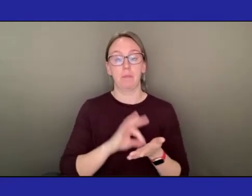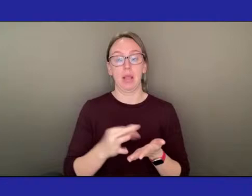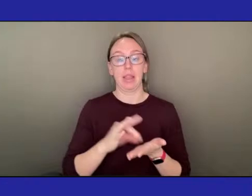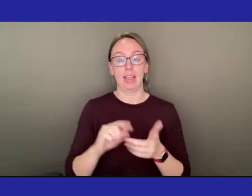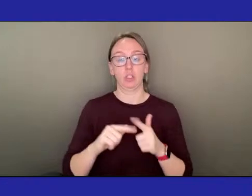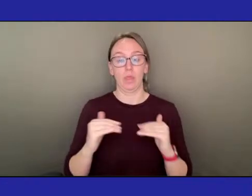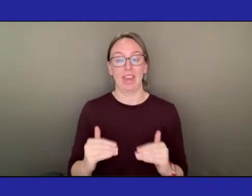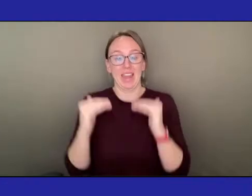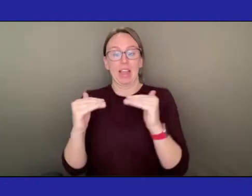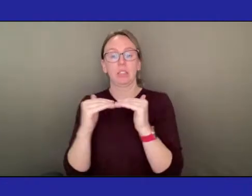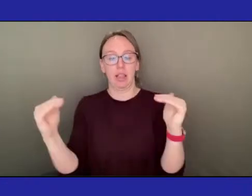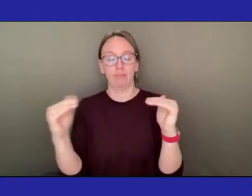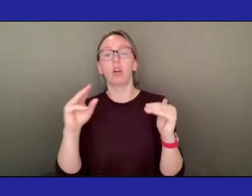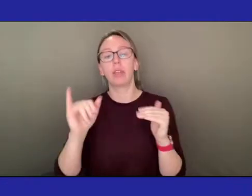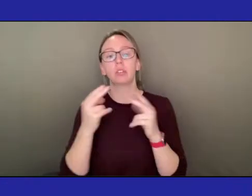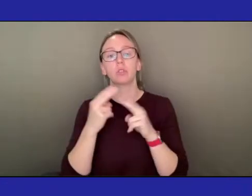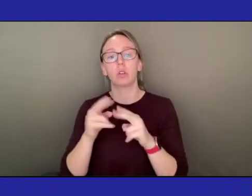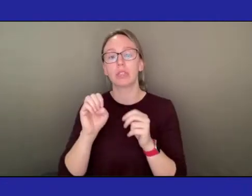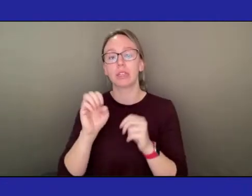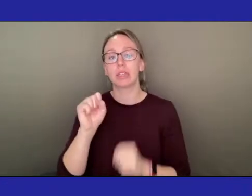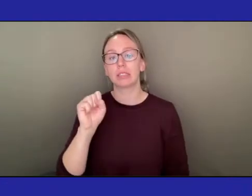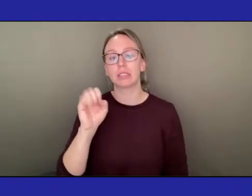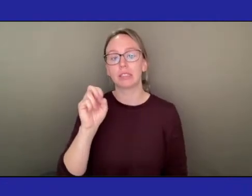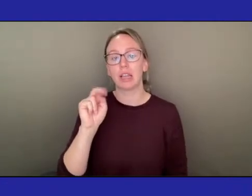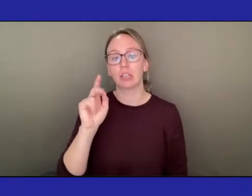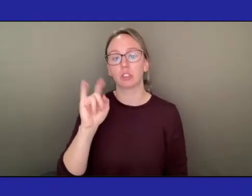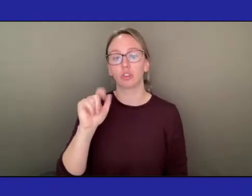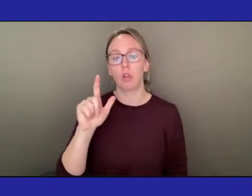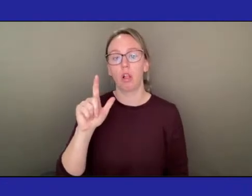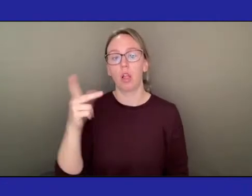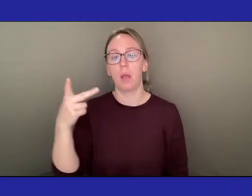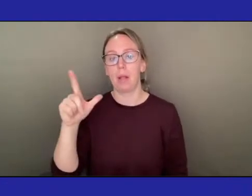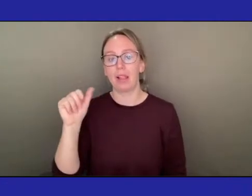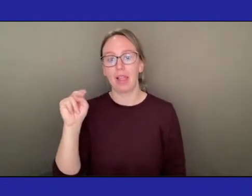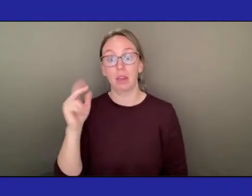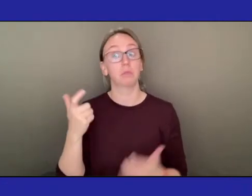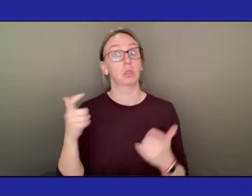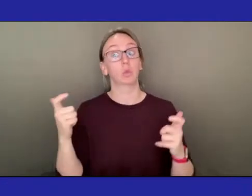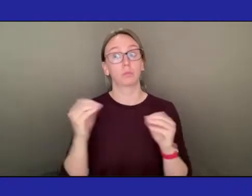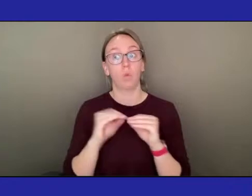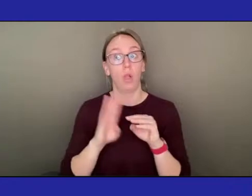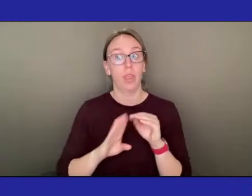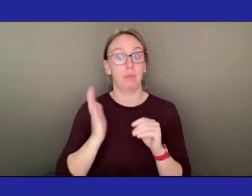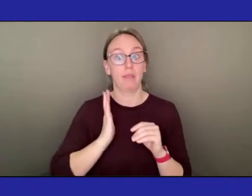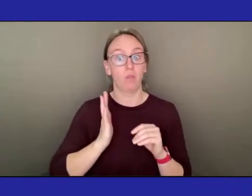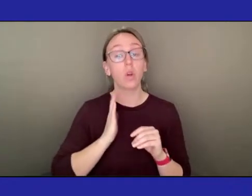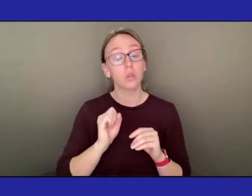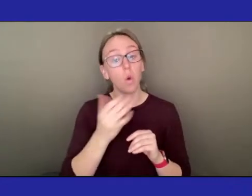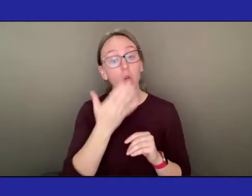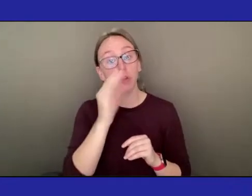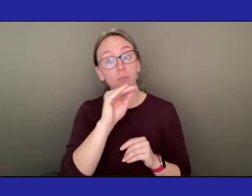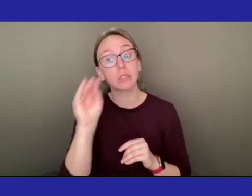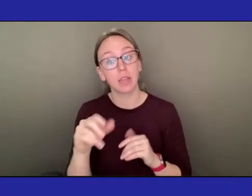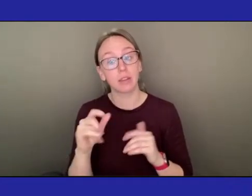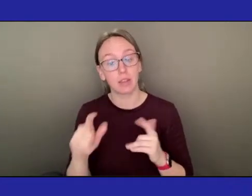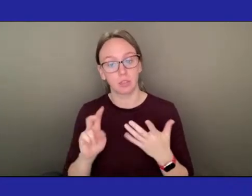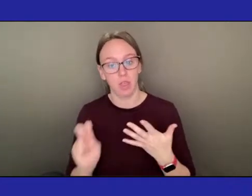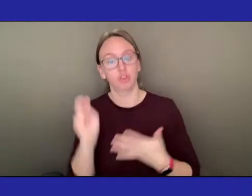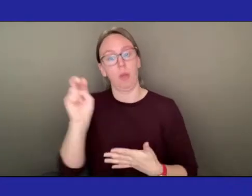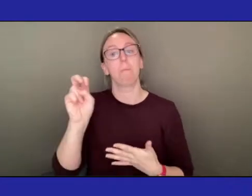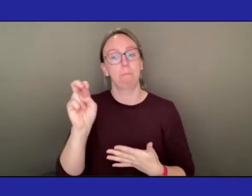plan. Huge, more than ever before. So yes, a good portion. The number, though,